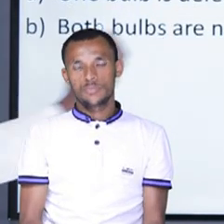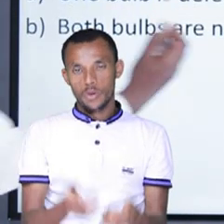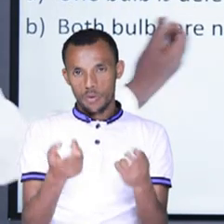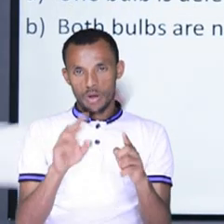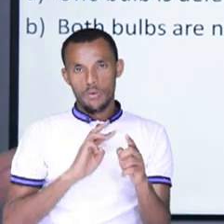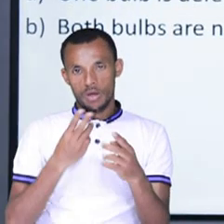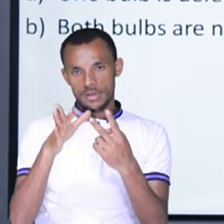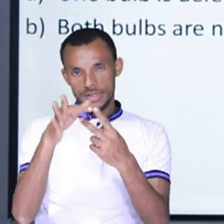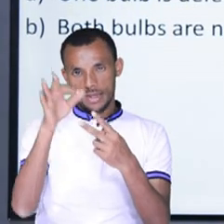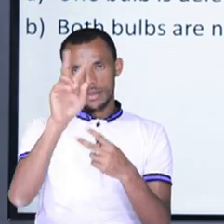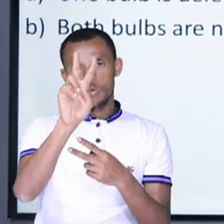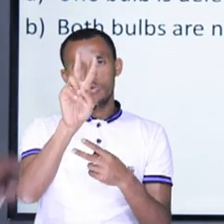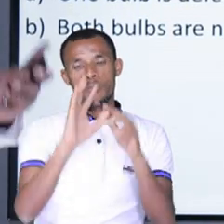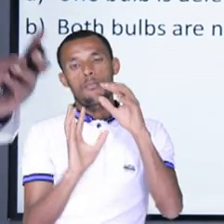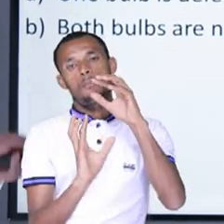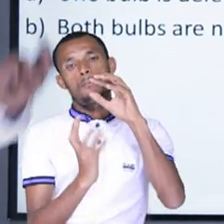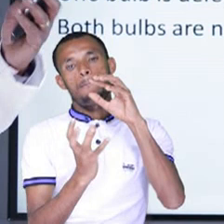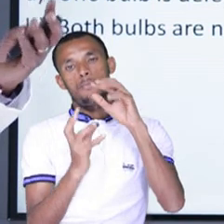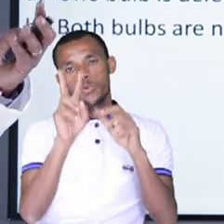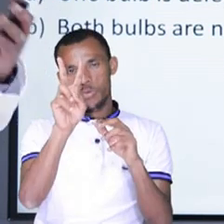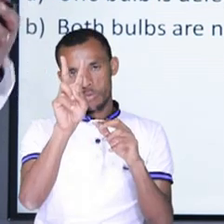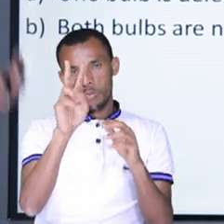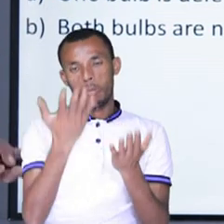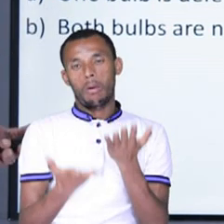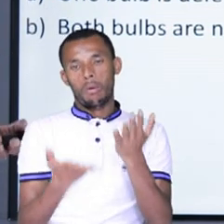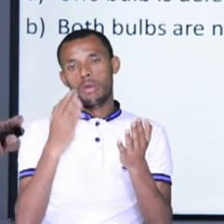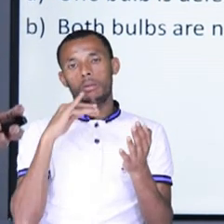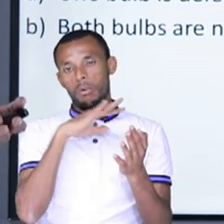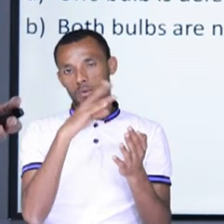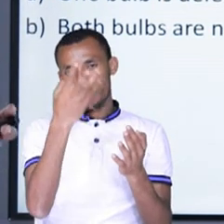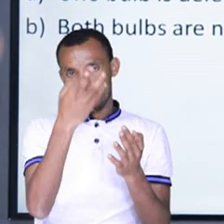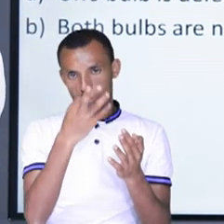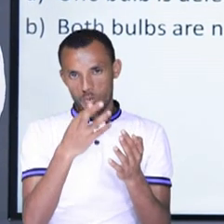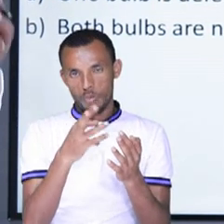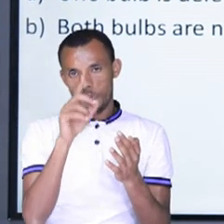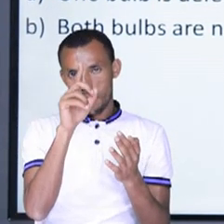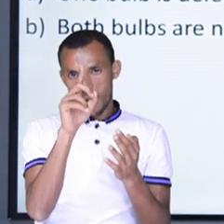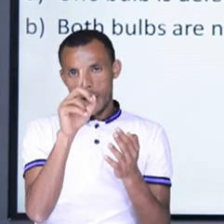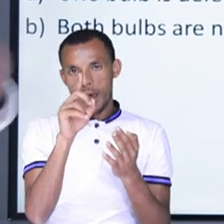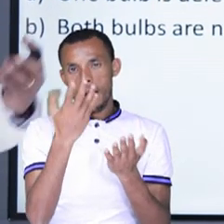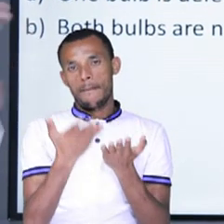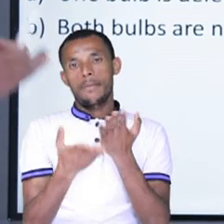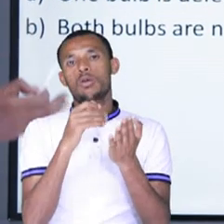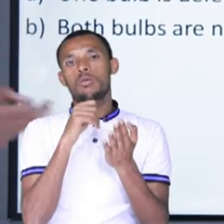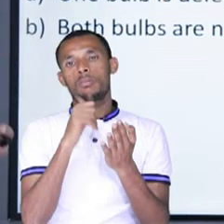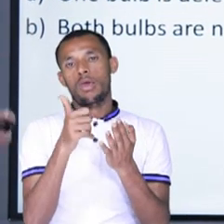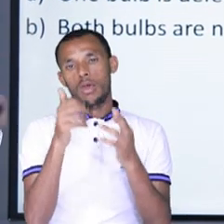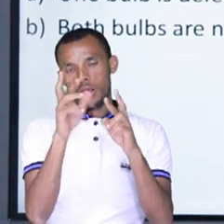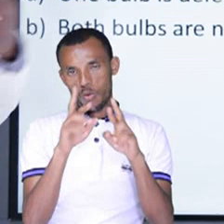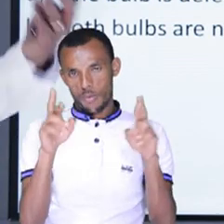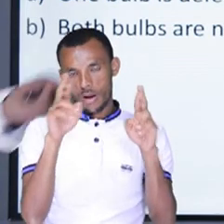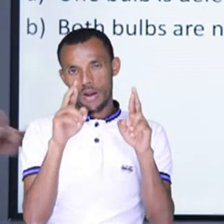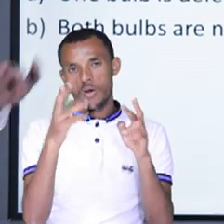When he selects 2 bulbs, 2 of them may be defective, 1 may not be defective and the other is